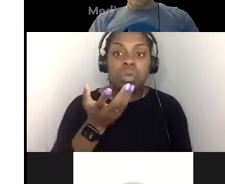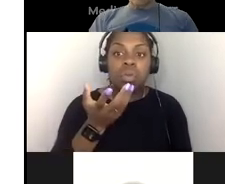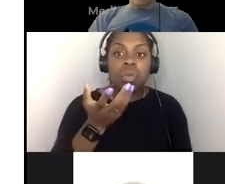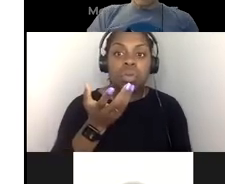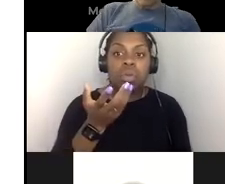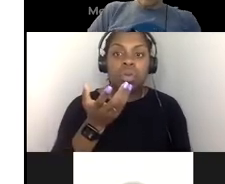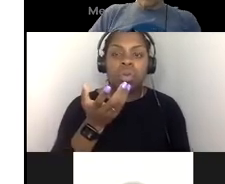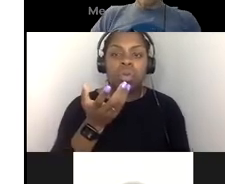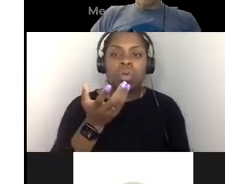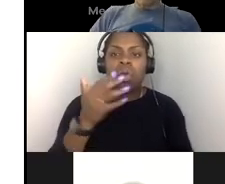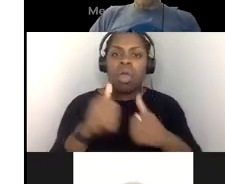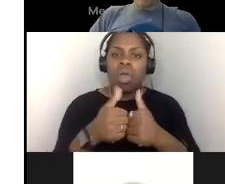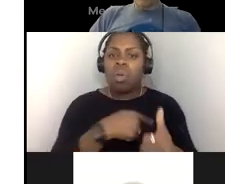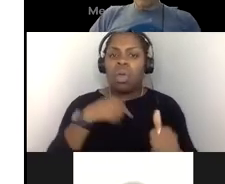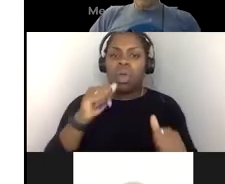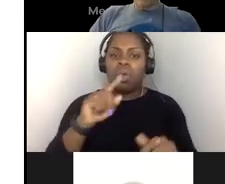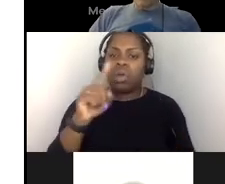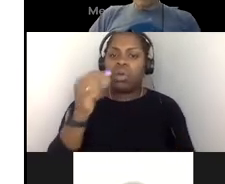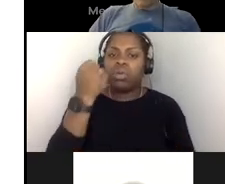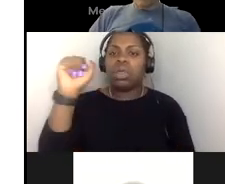on how we resist this stuff?